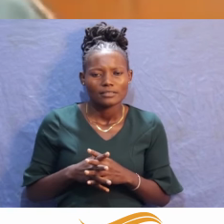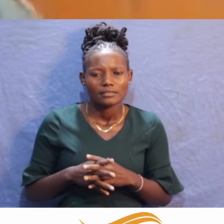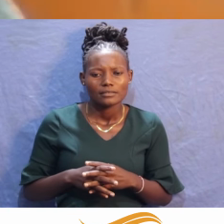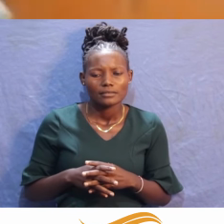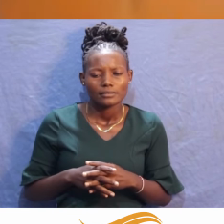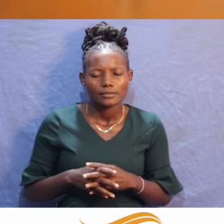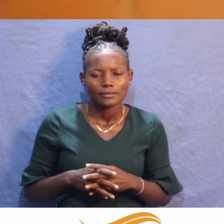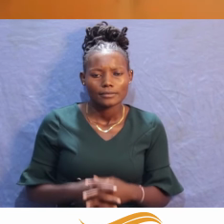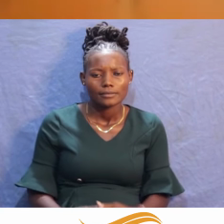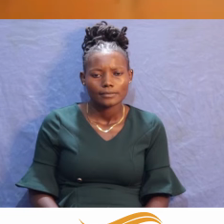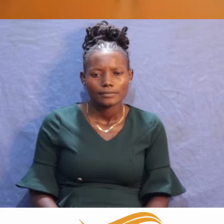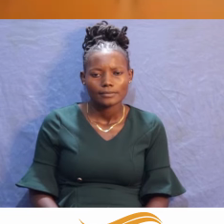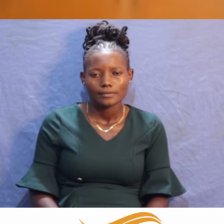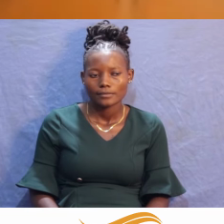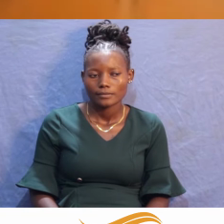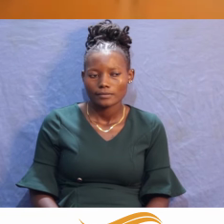not damaged, but